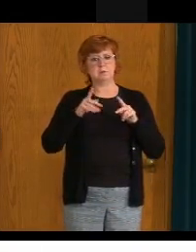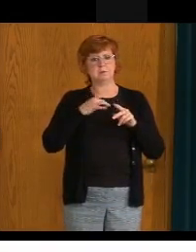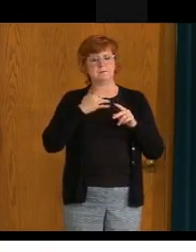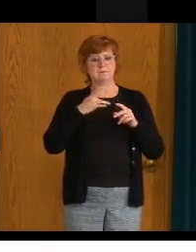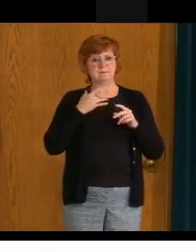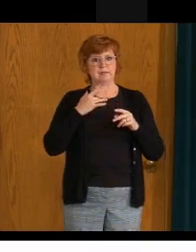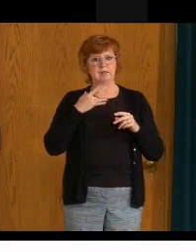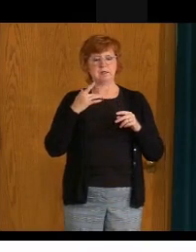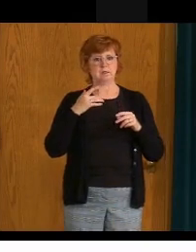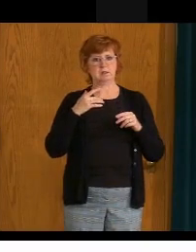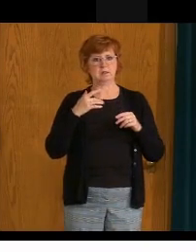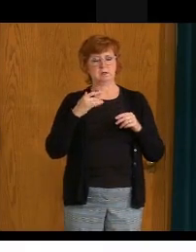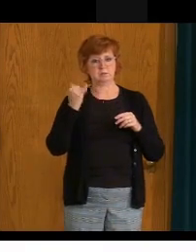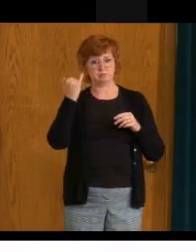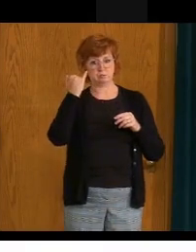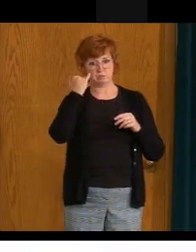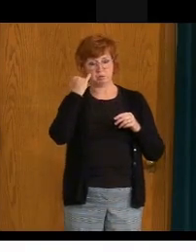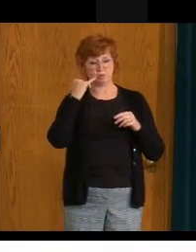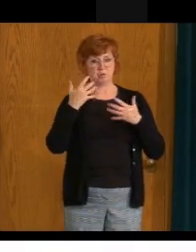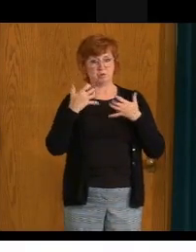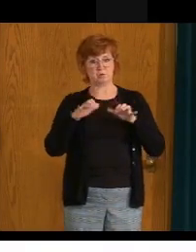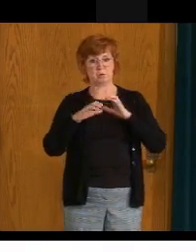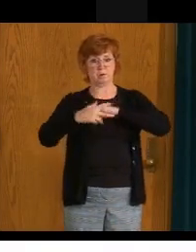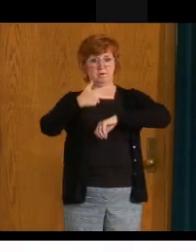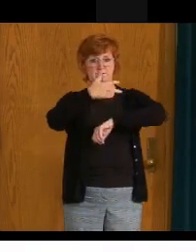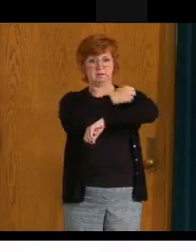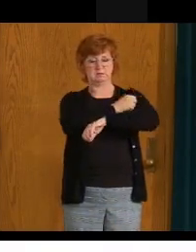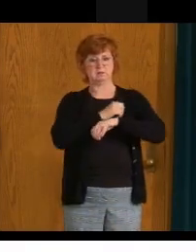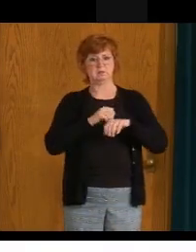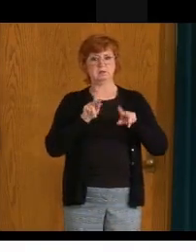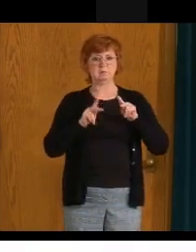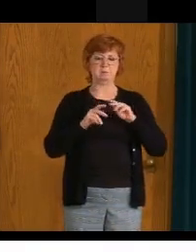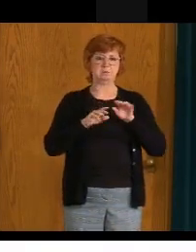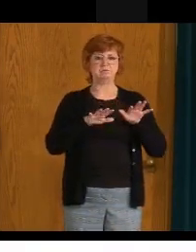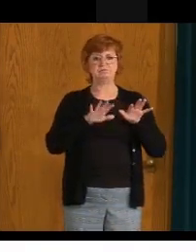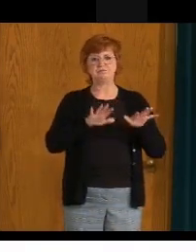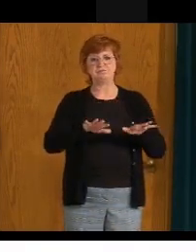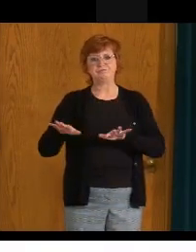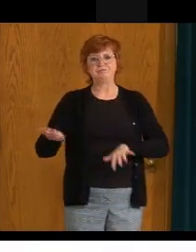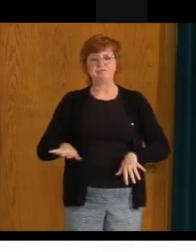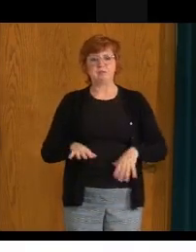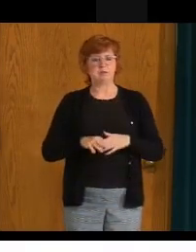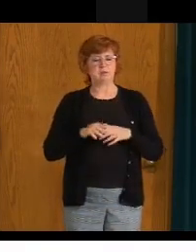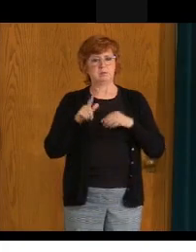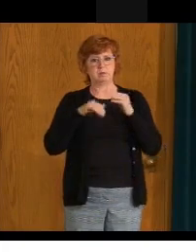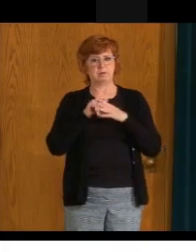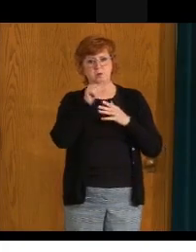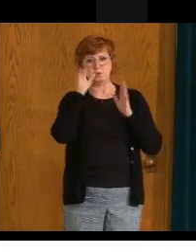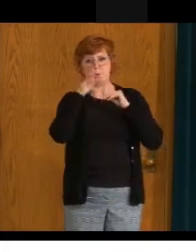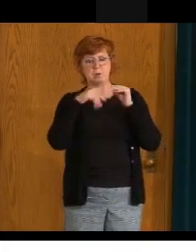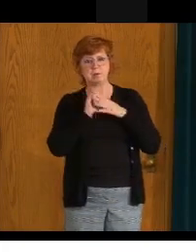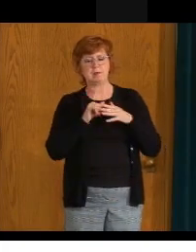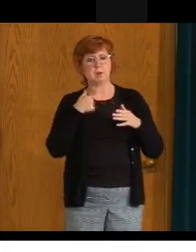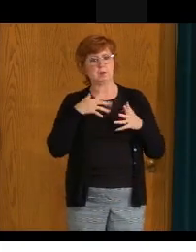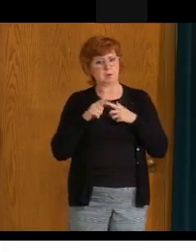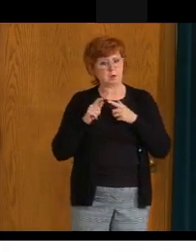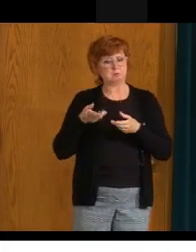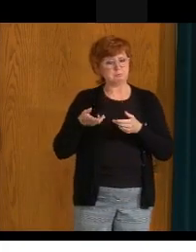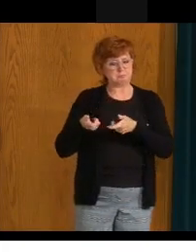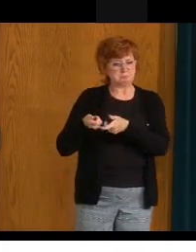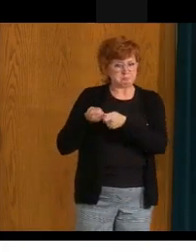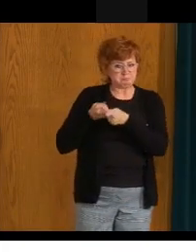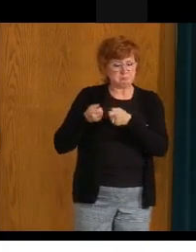particularly targeting towards the younger age groups. We know, and the Premier mentioned, as well as Scott and Dr. Shahab has talked about it,